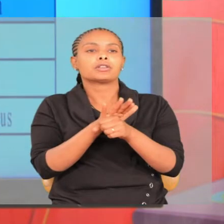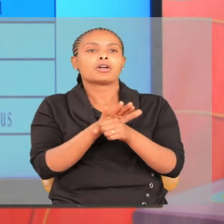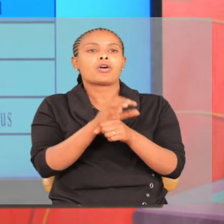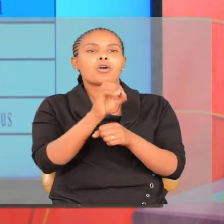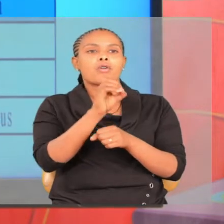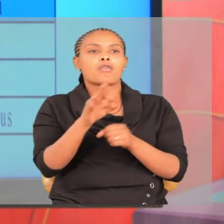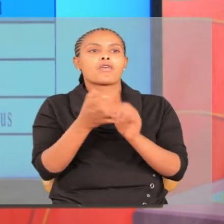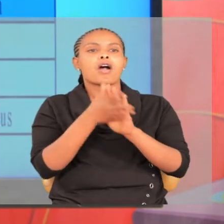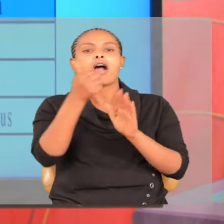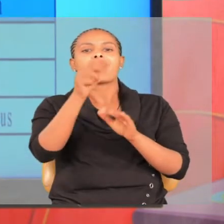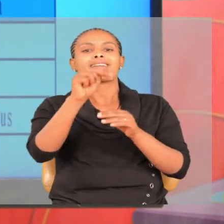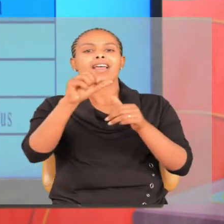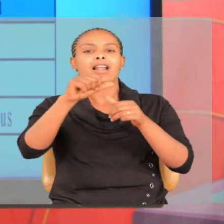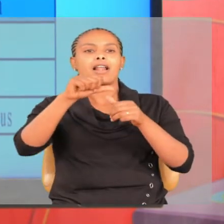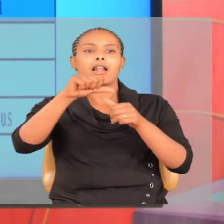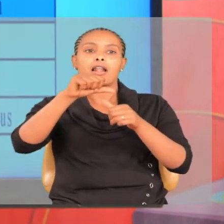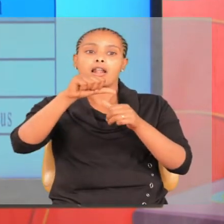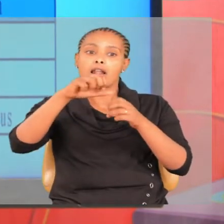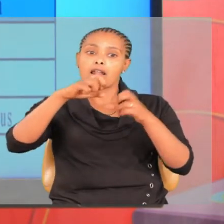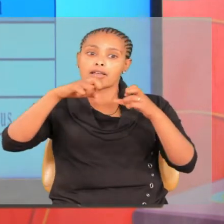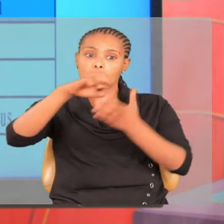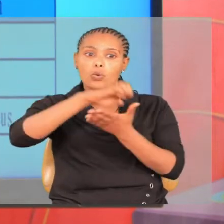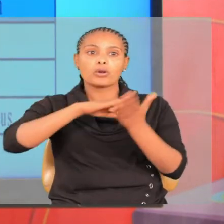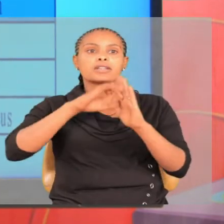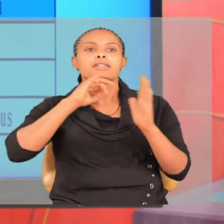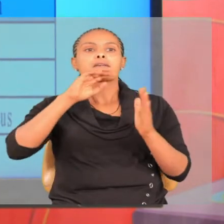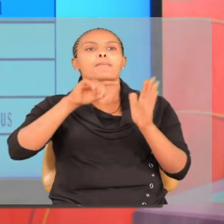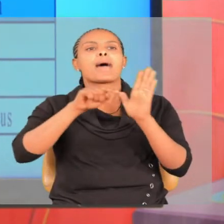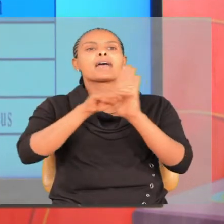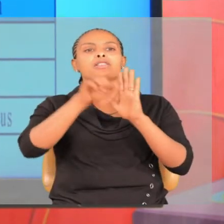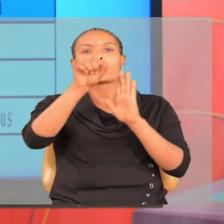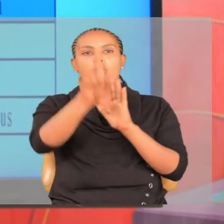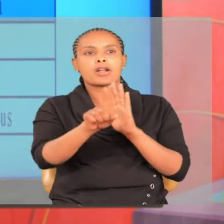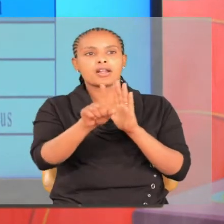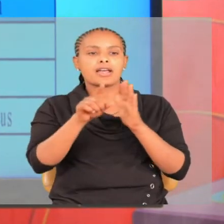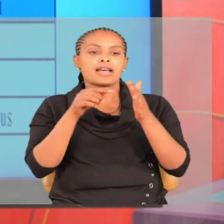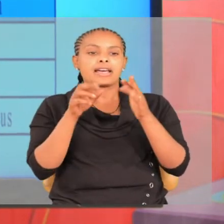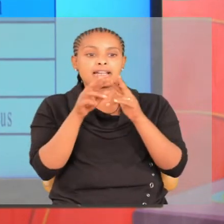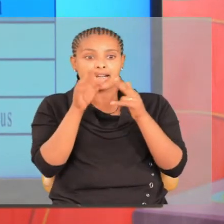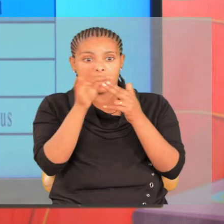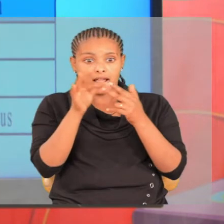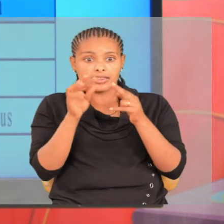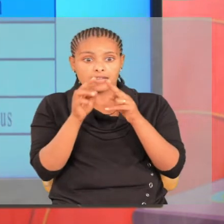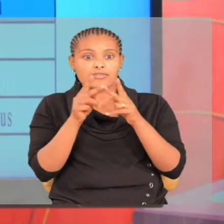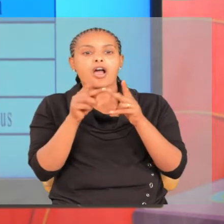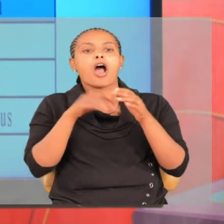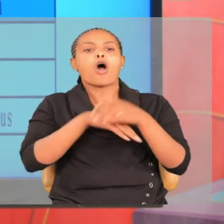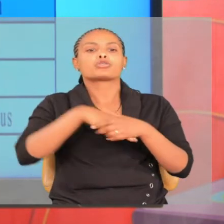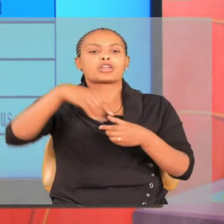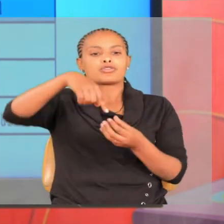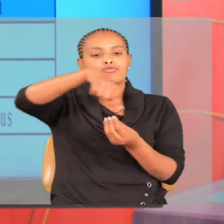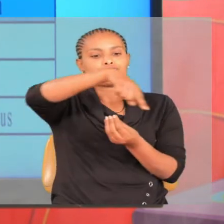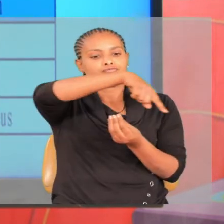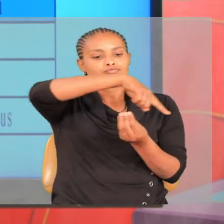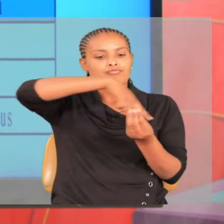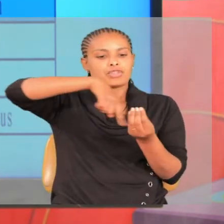of an electron is -1. Relative location outside of the nucleus.